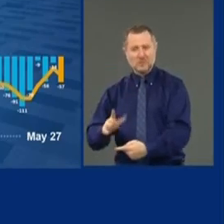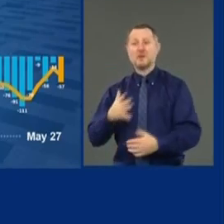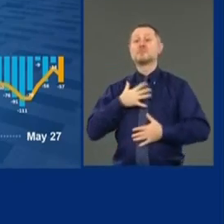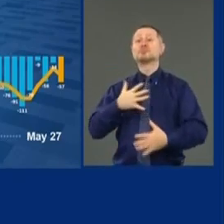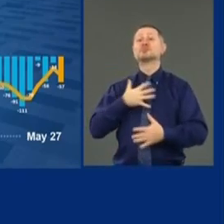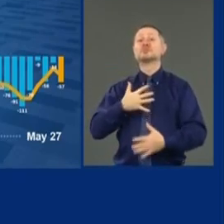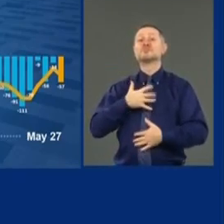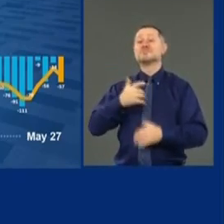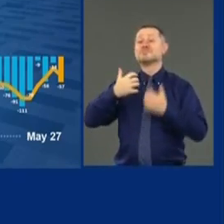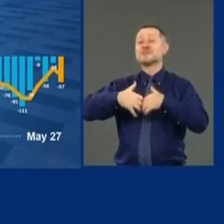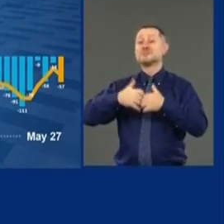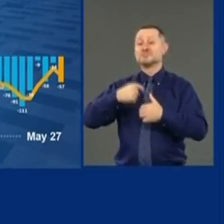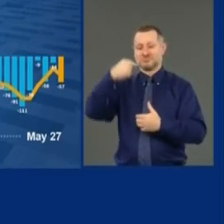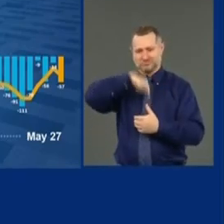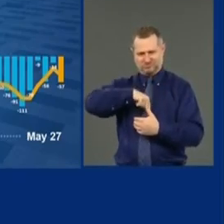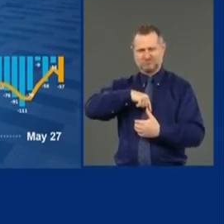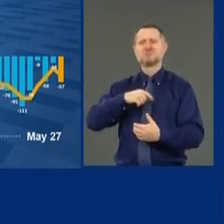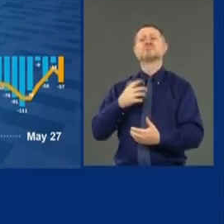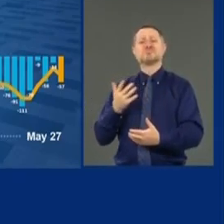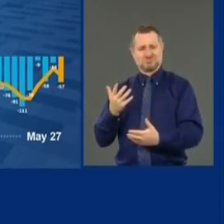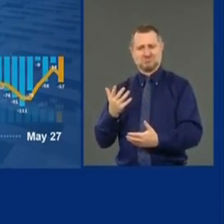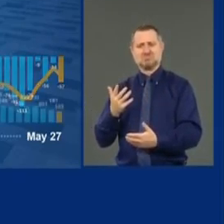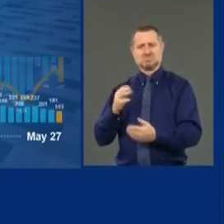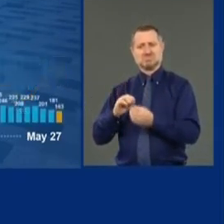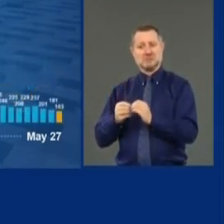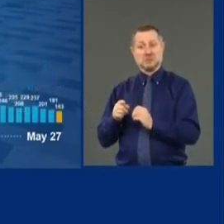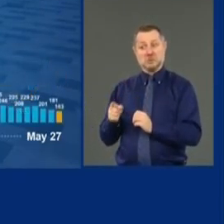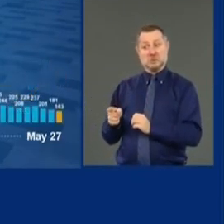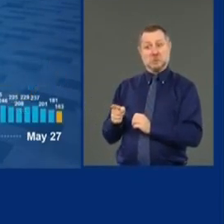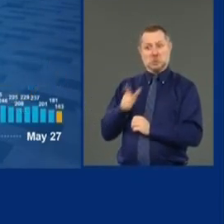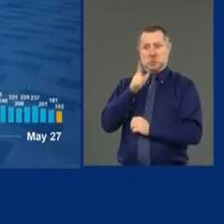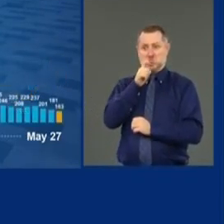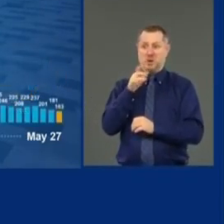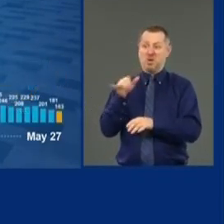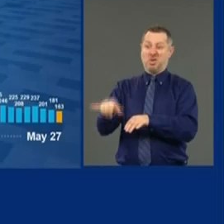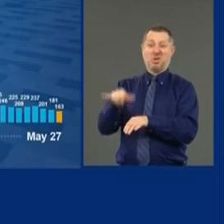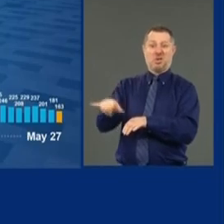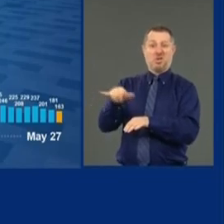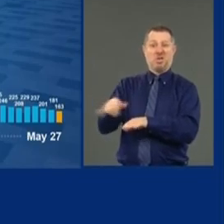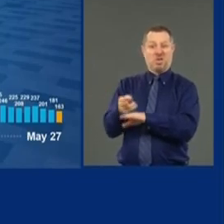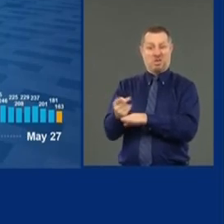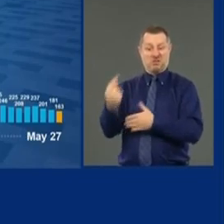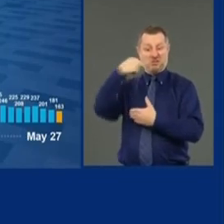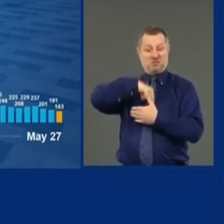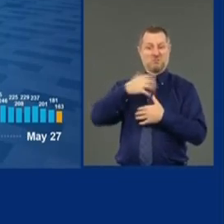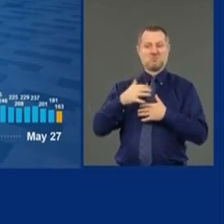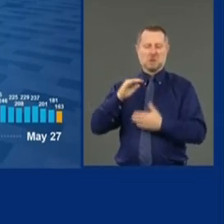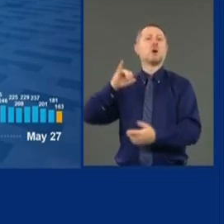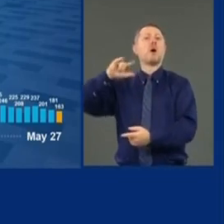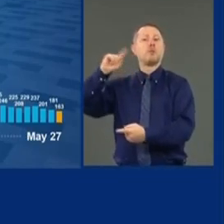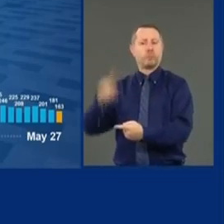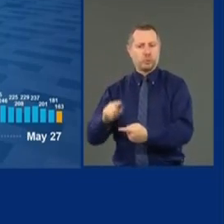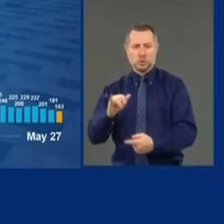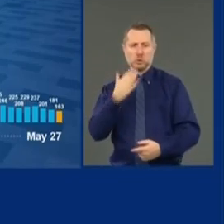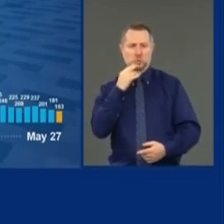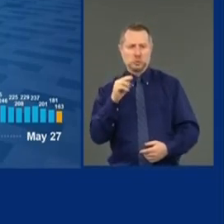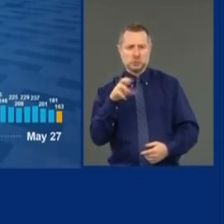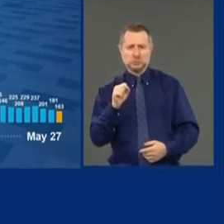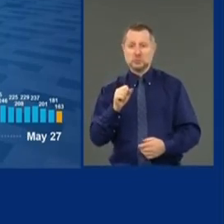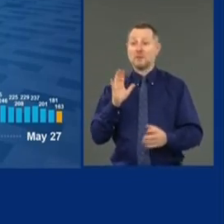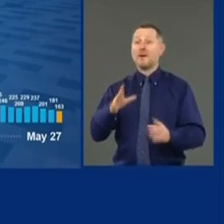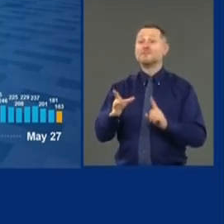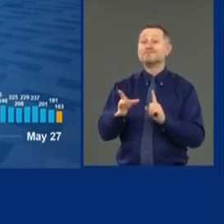in intubations, people who are put on ventilators, is down. So that's very good news. And the number of new